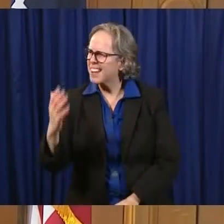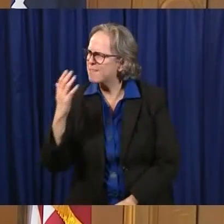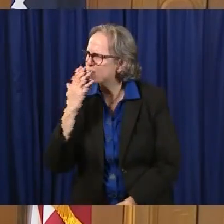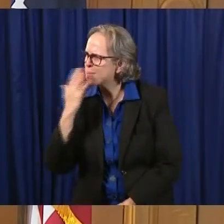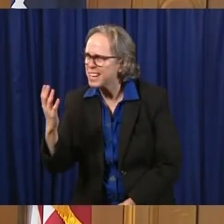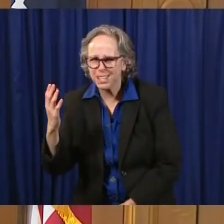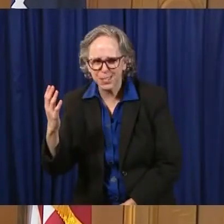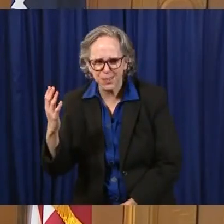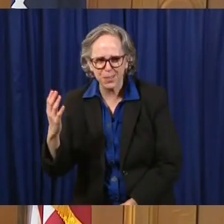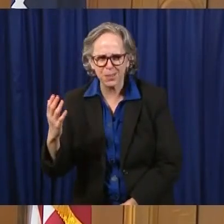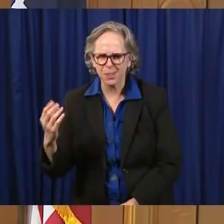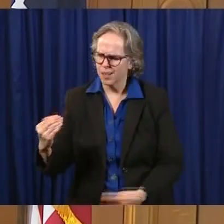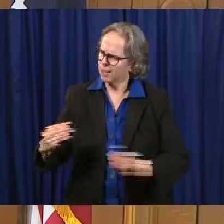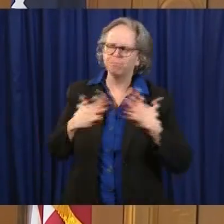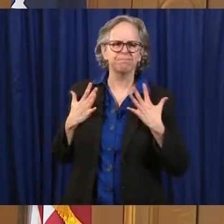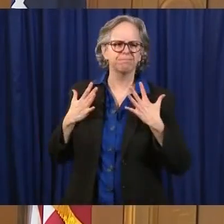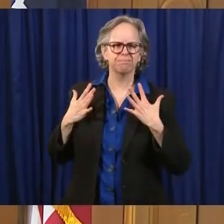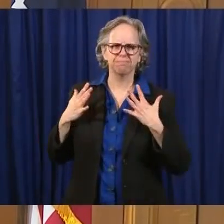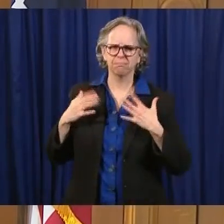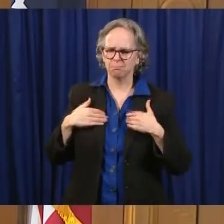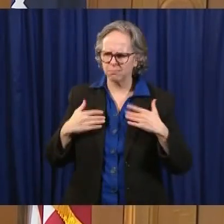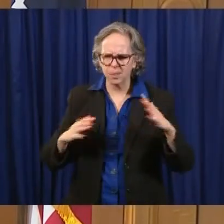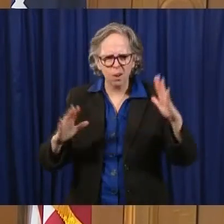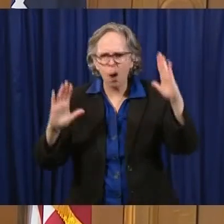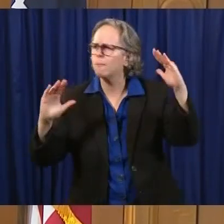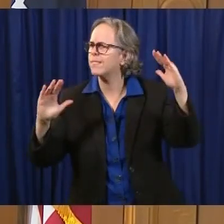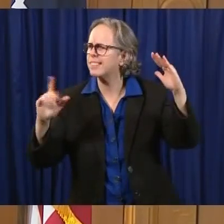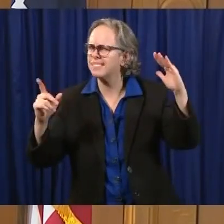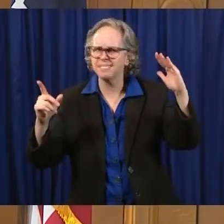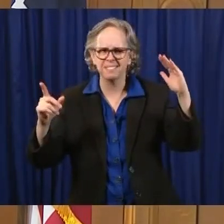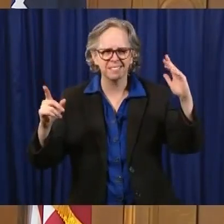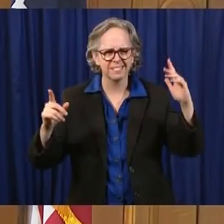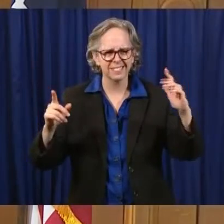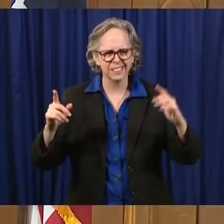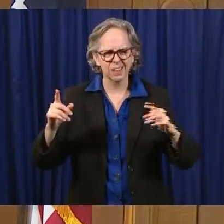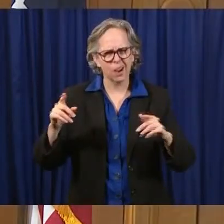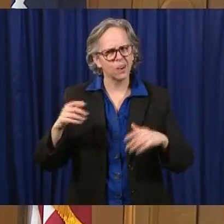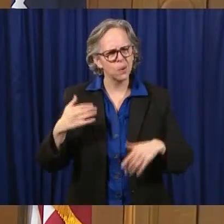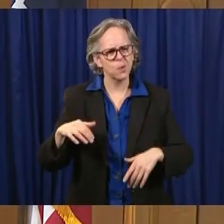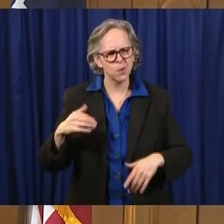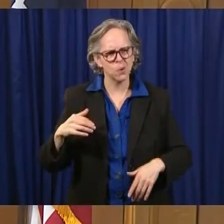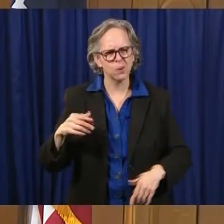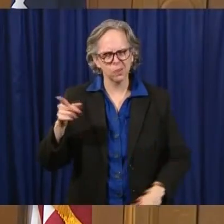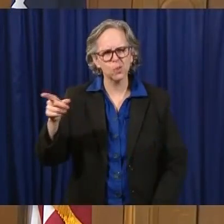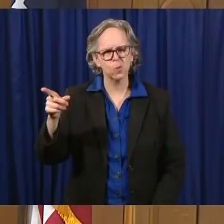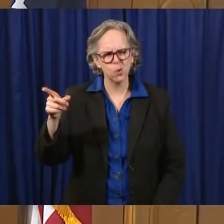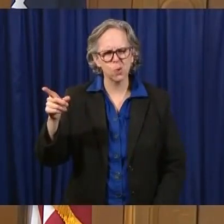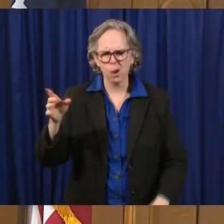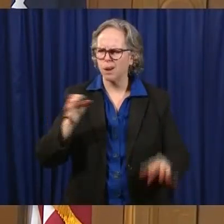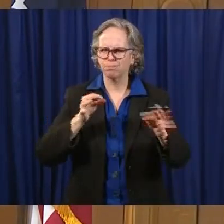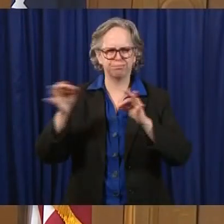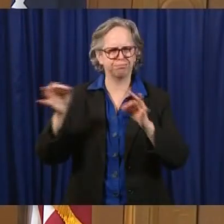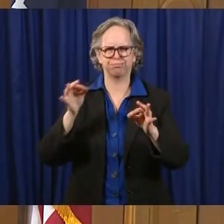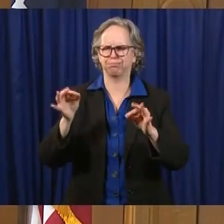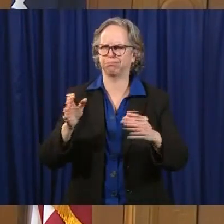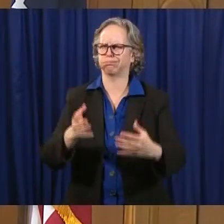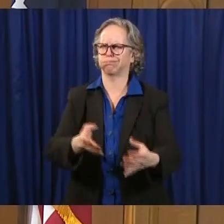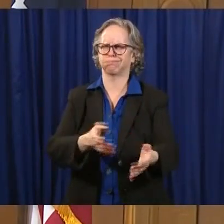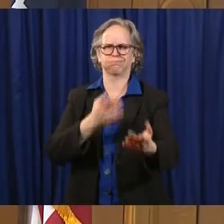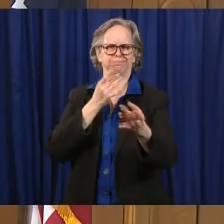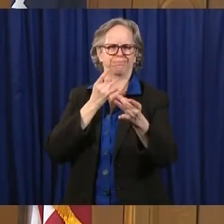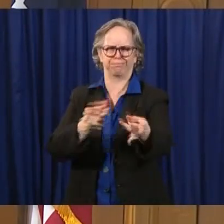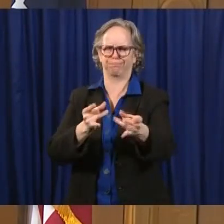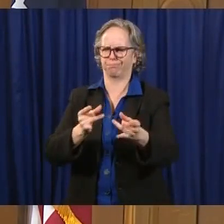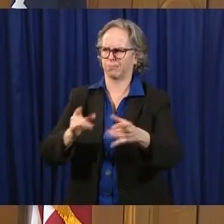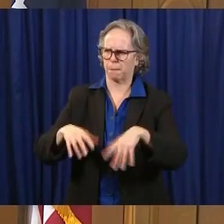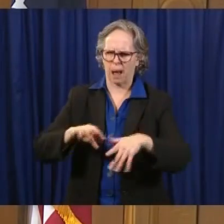inspirational and hopeful, but it's also, I think you laid out very well really what our charge is and